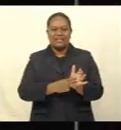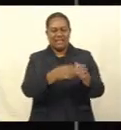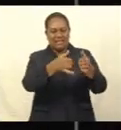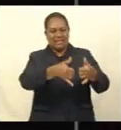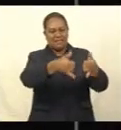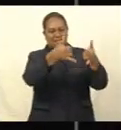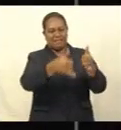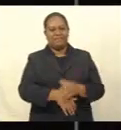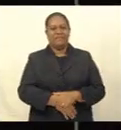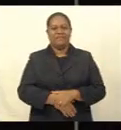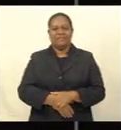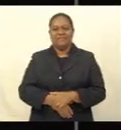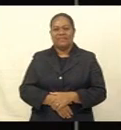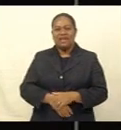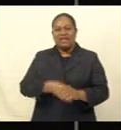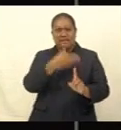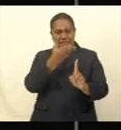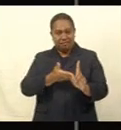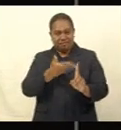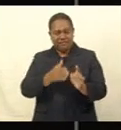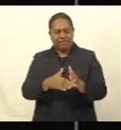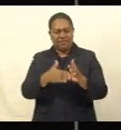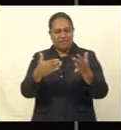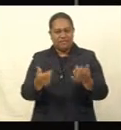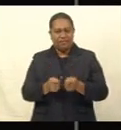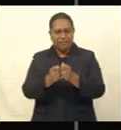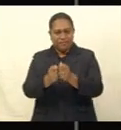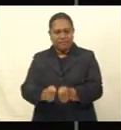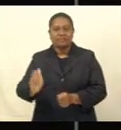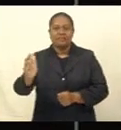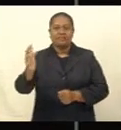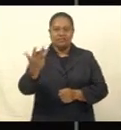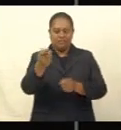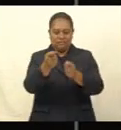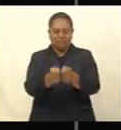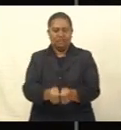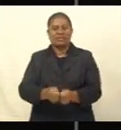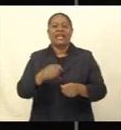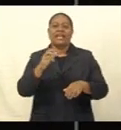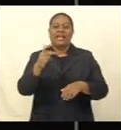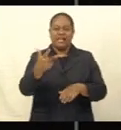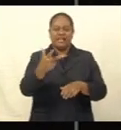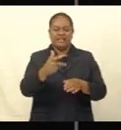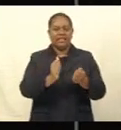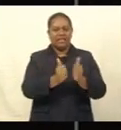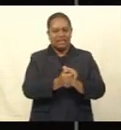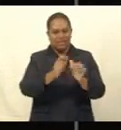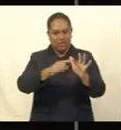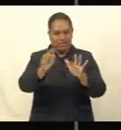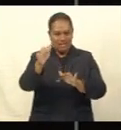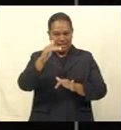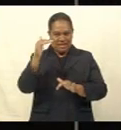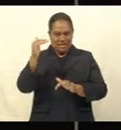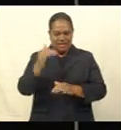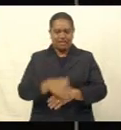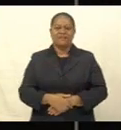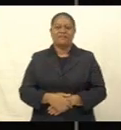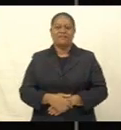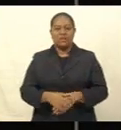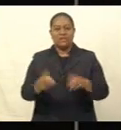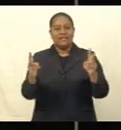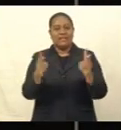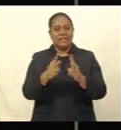Fiji Mbati winger Maika Sivo has now scored 9 tries in 8 games for the Eels this season. Sivo scored a